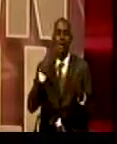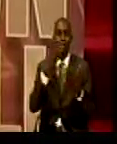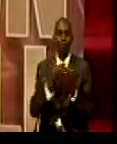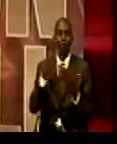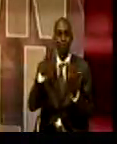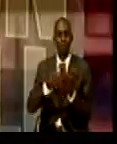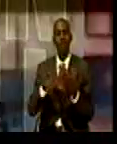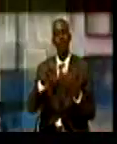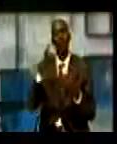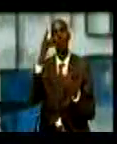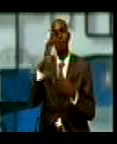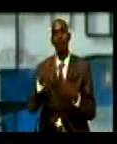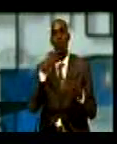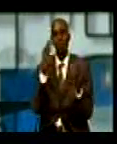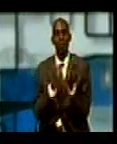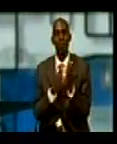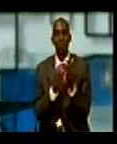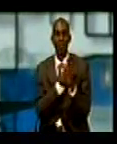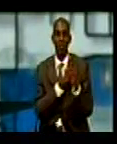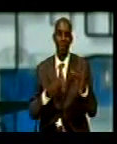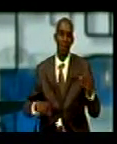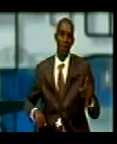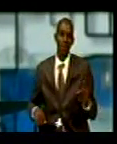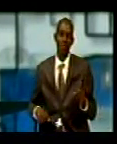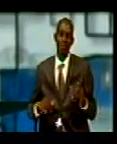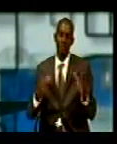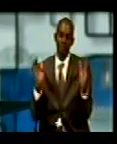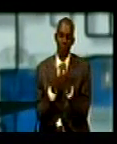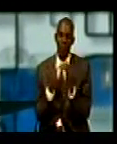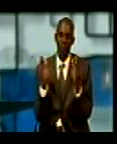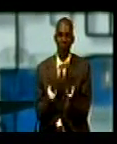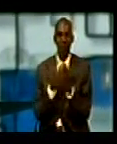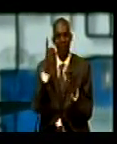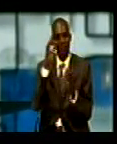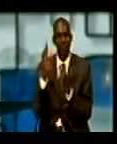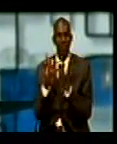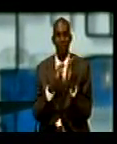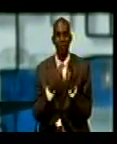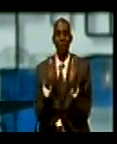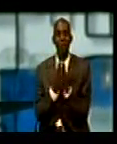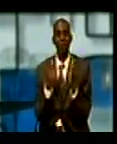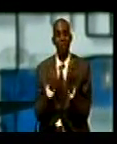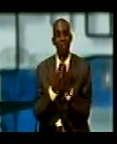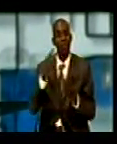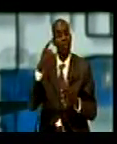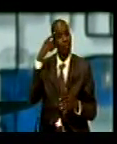Praise the Lord. Hallelujah. Put your hands together for Jesus. How many years did she say?